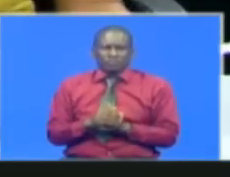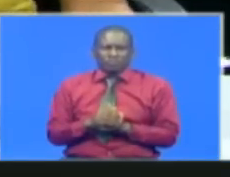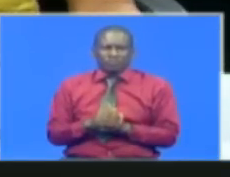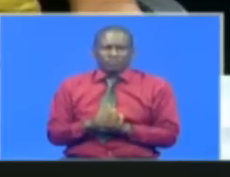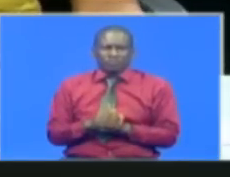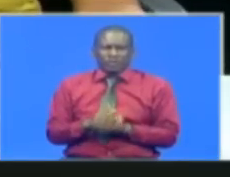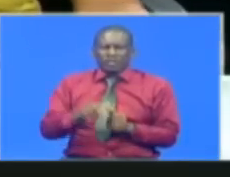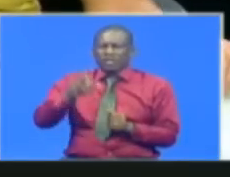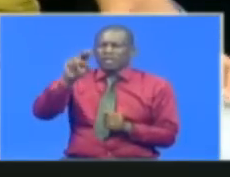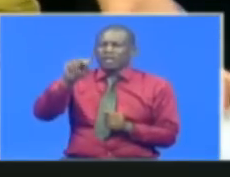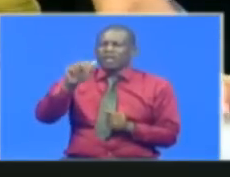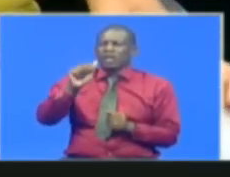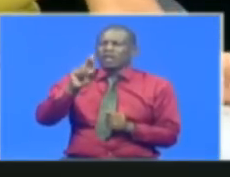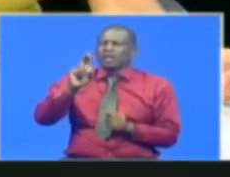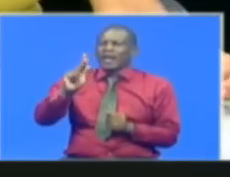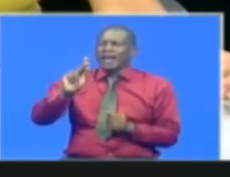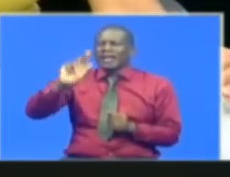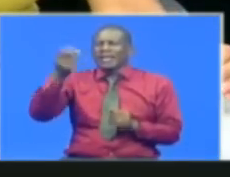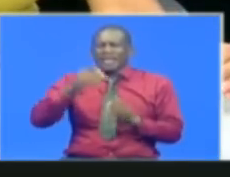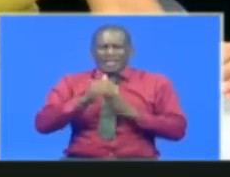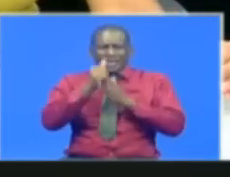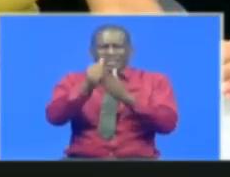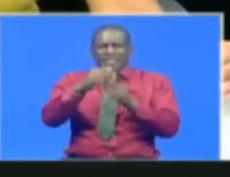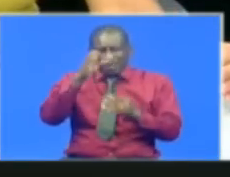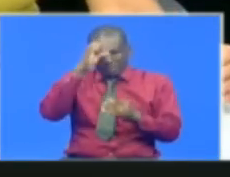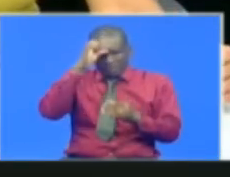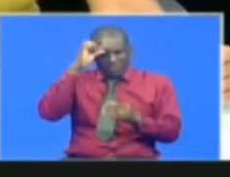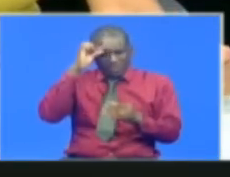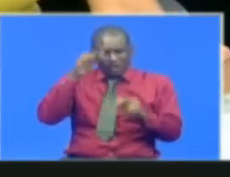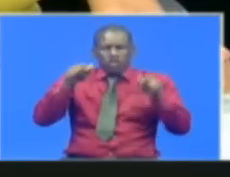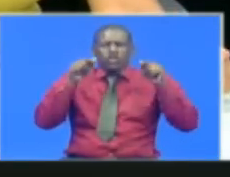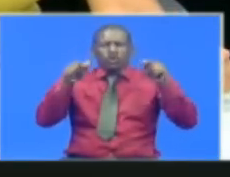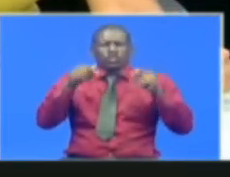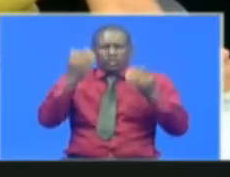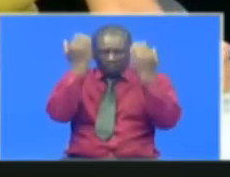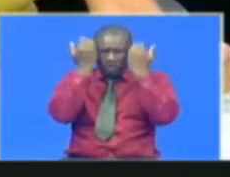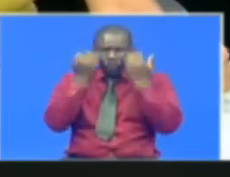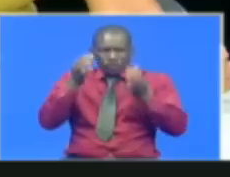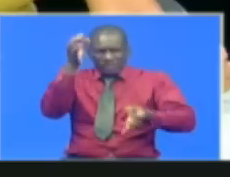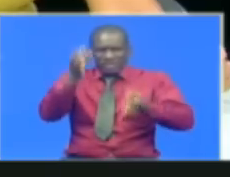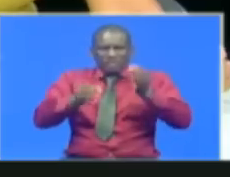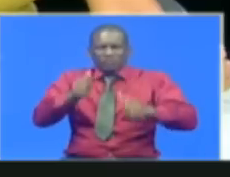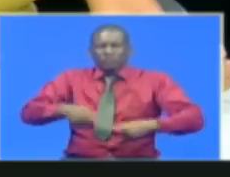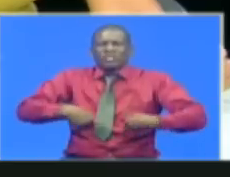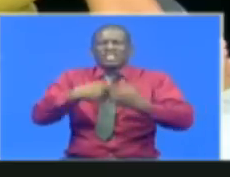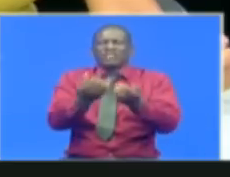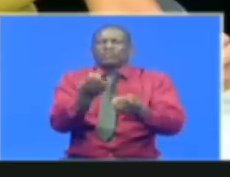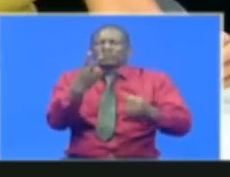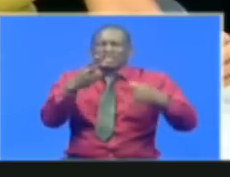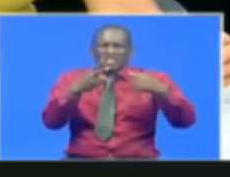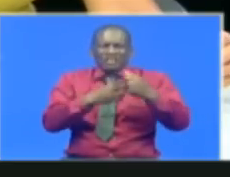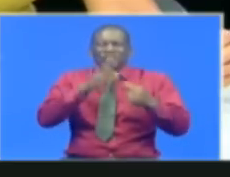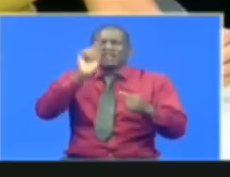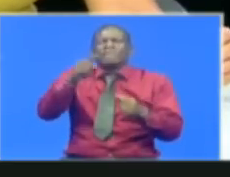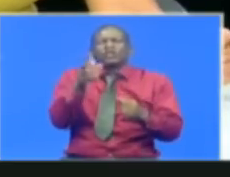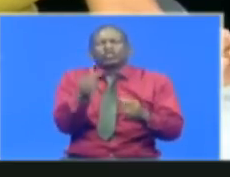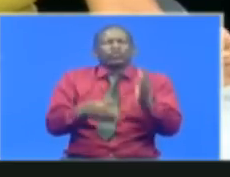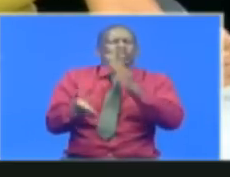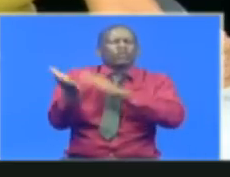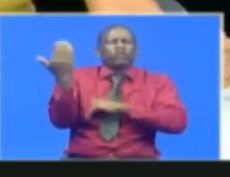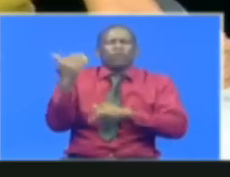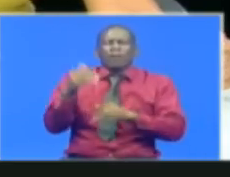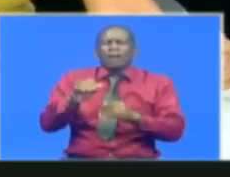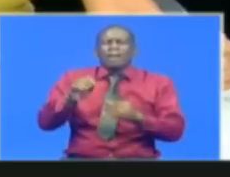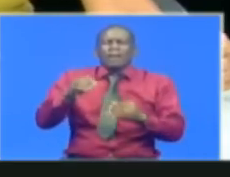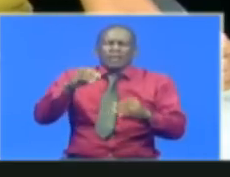NAC Kenya leader Martha Karua has condemned the court ruling that awarded 27 million shillings to former Interior Minister Chris Murungaru